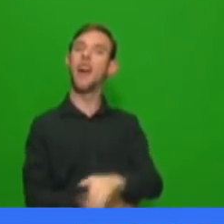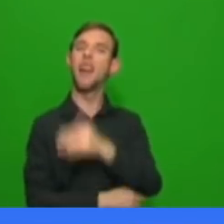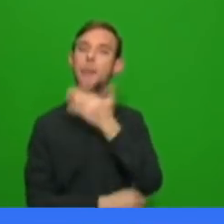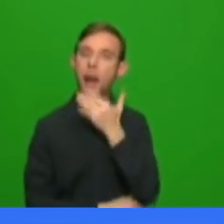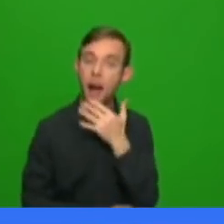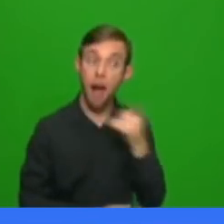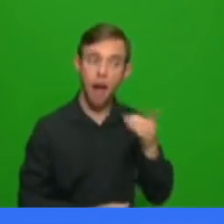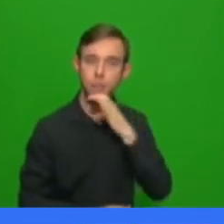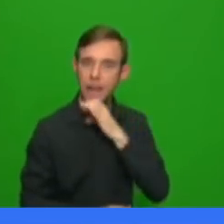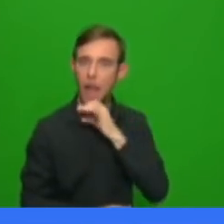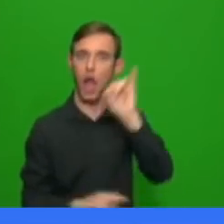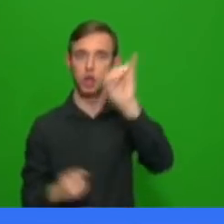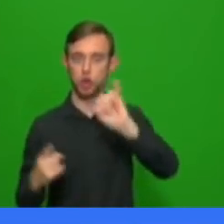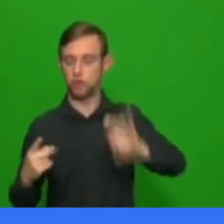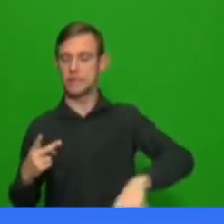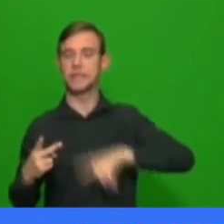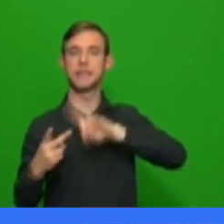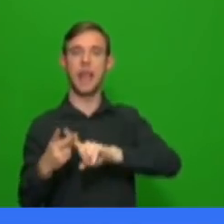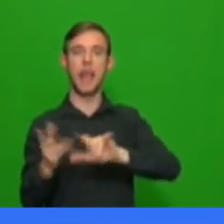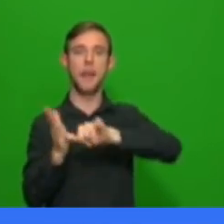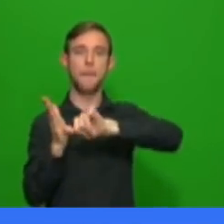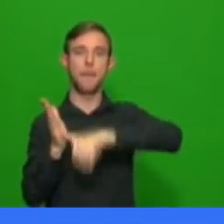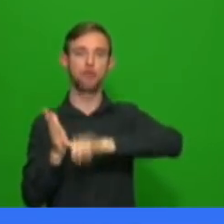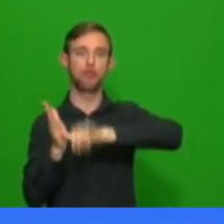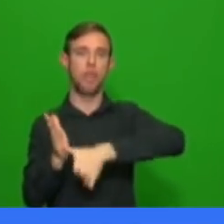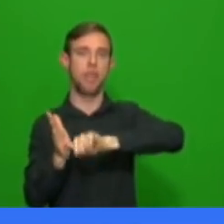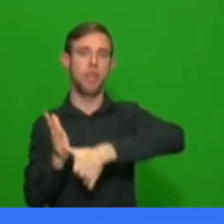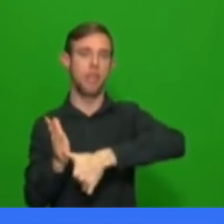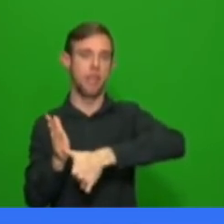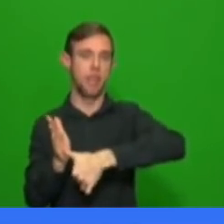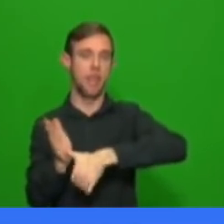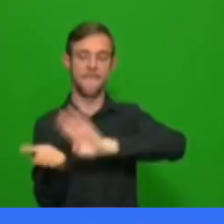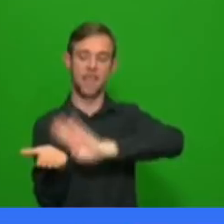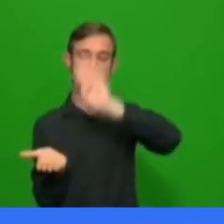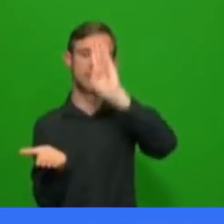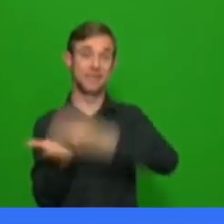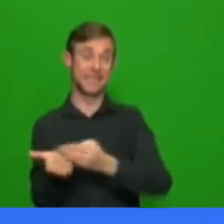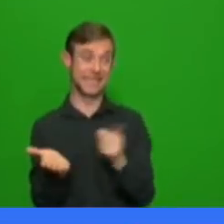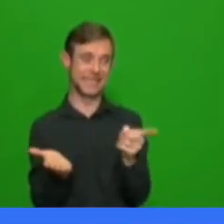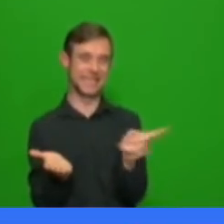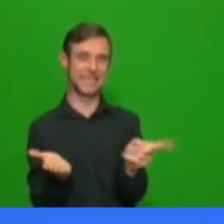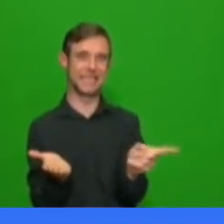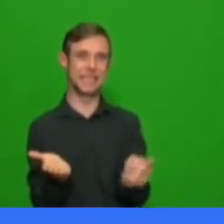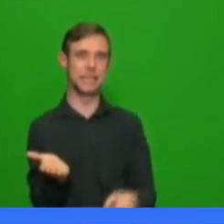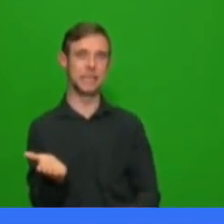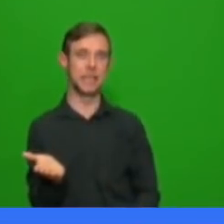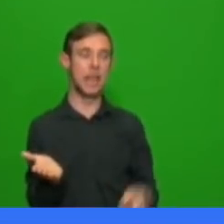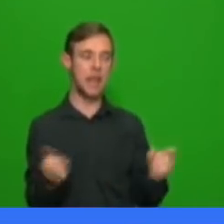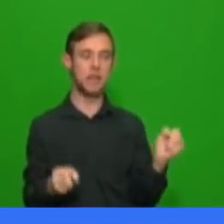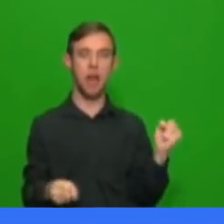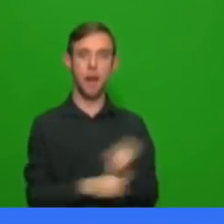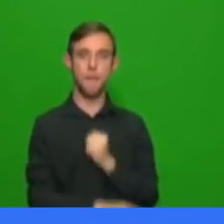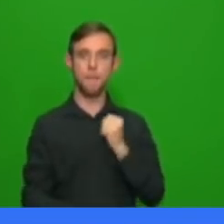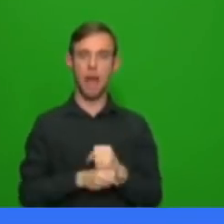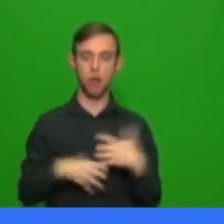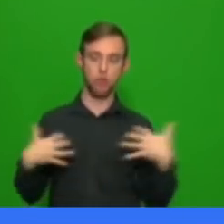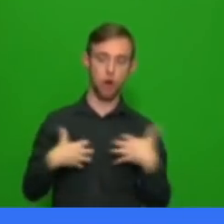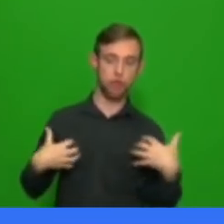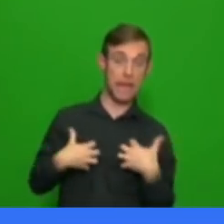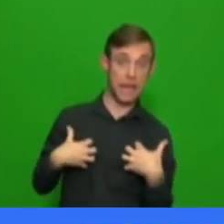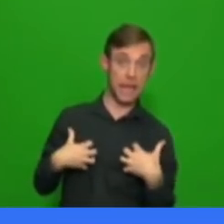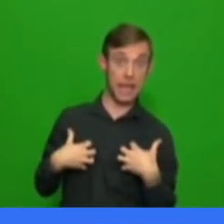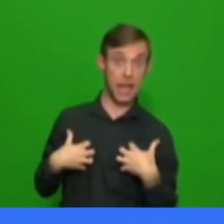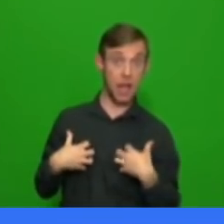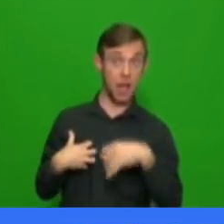are into pension funds. And it is that connectedness then that you start to worry about.